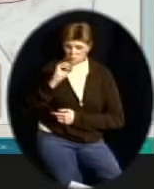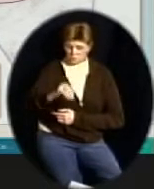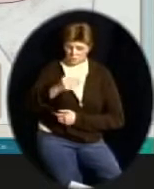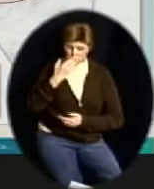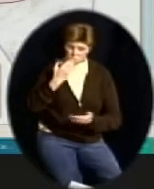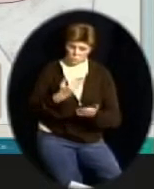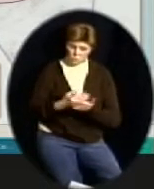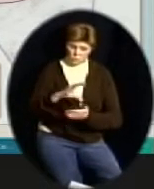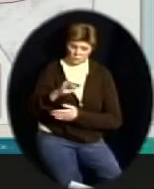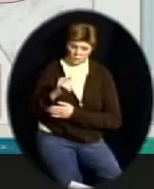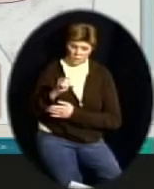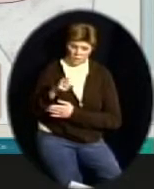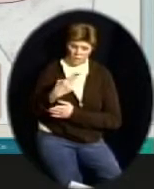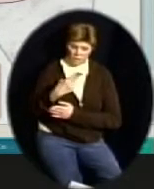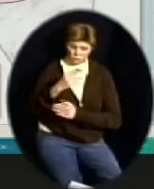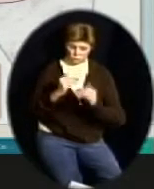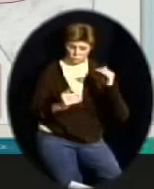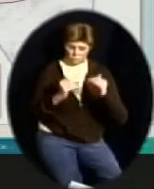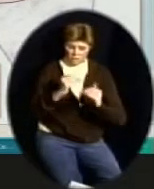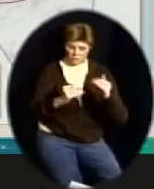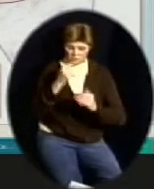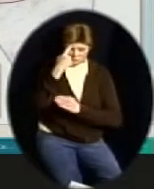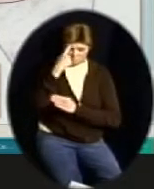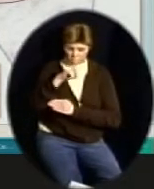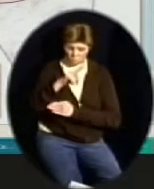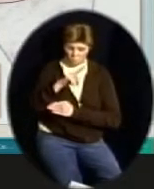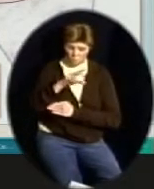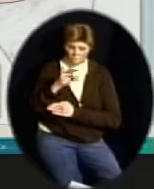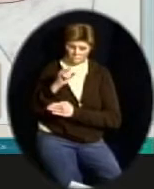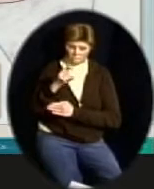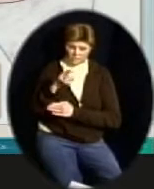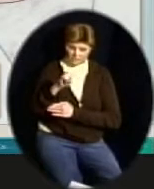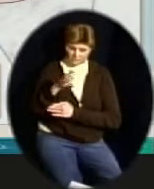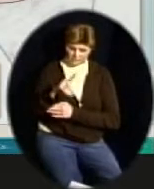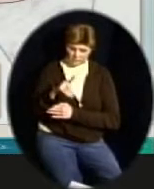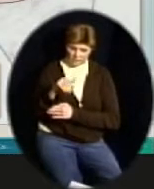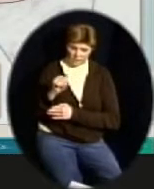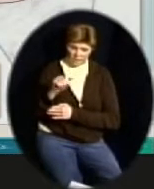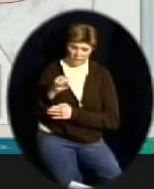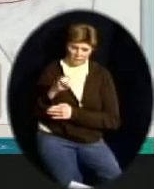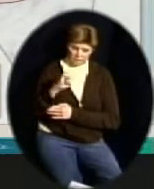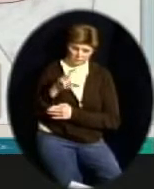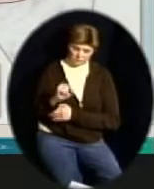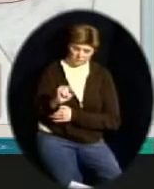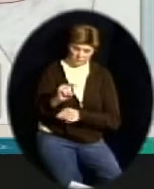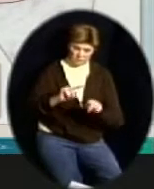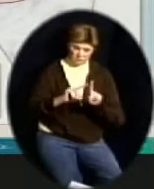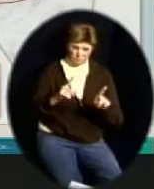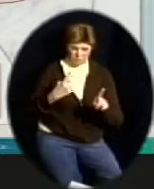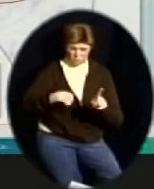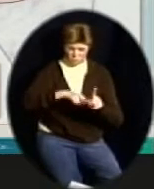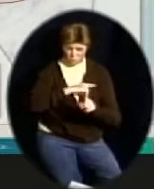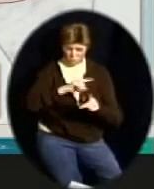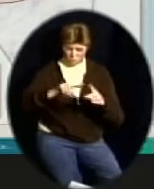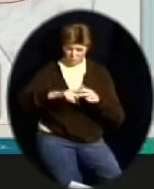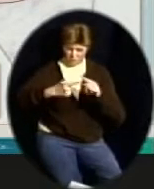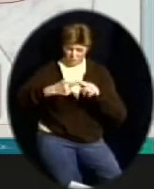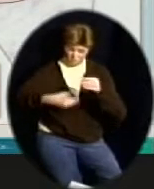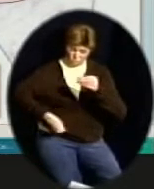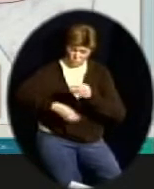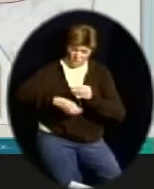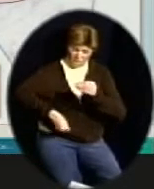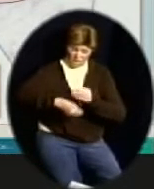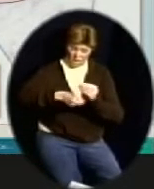fixed assets increase with the growth of our district, adding on elementary schools, junior highs, then the fixed